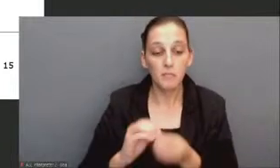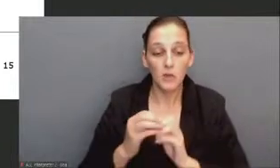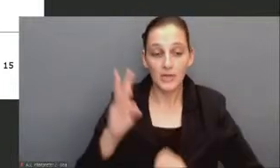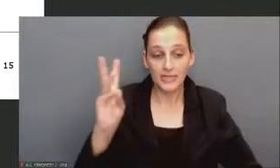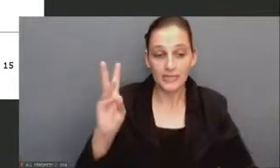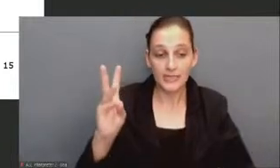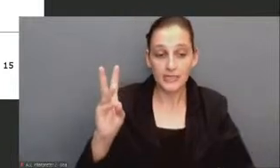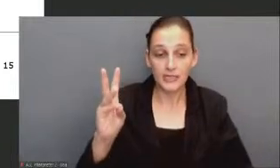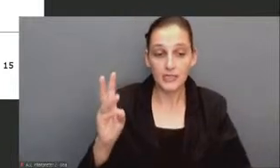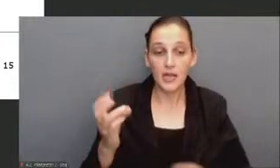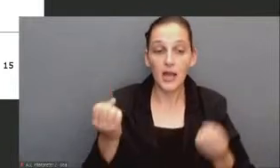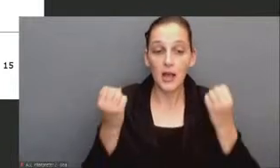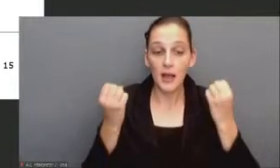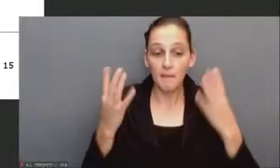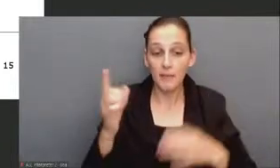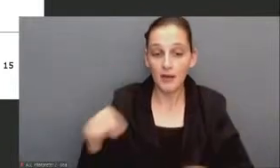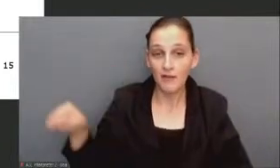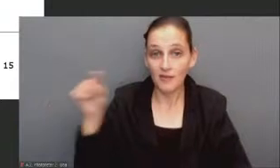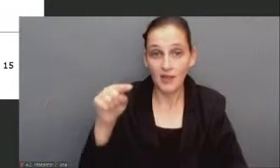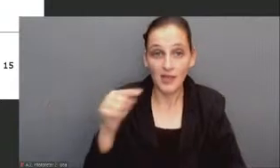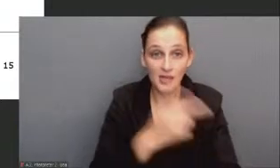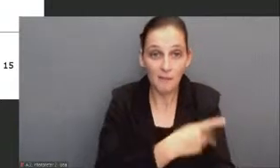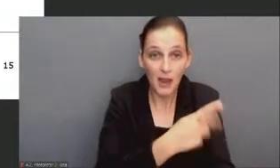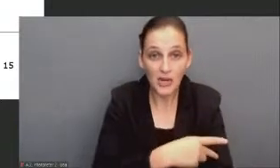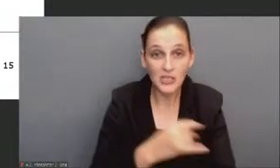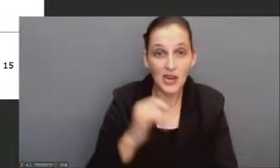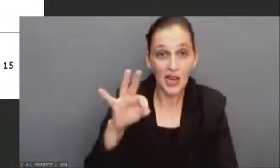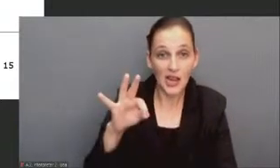are advised the best treatment is rest and recovery.